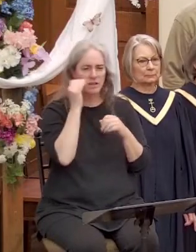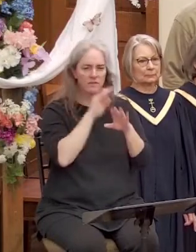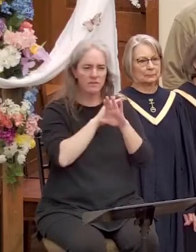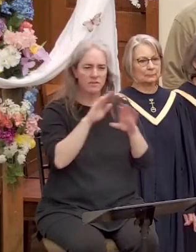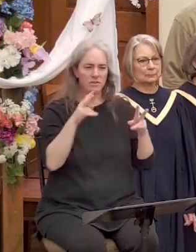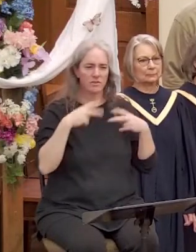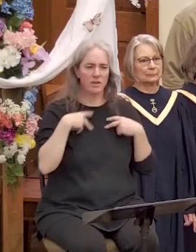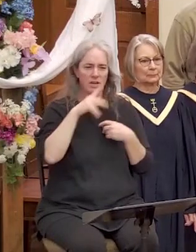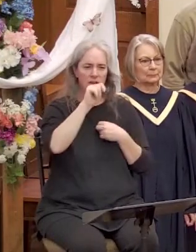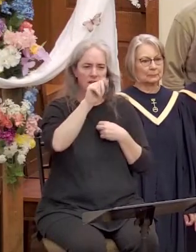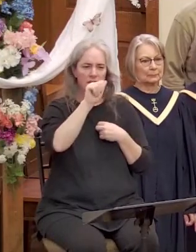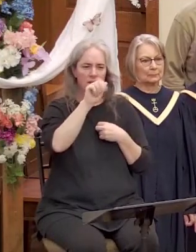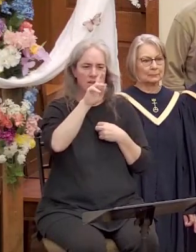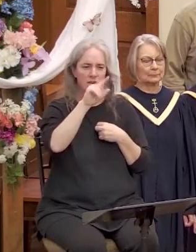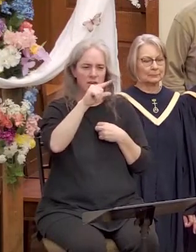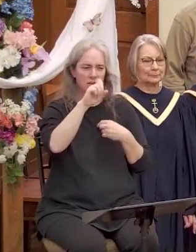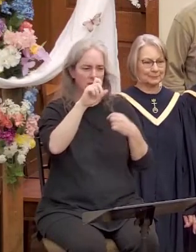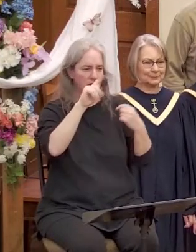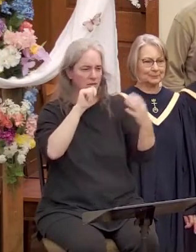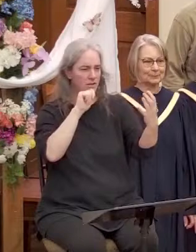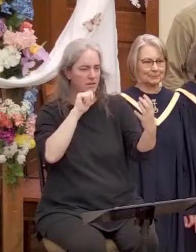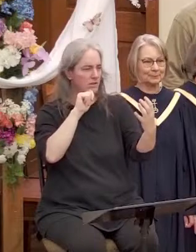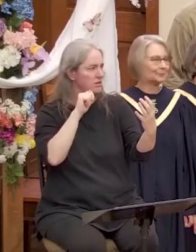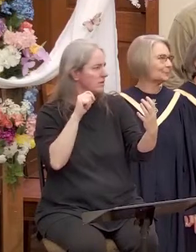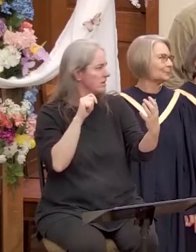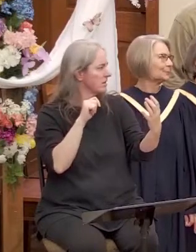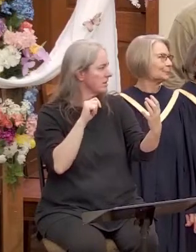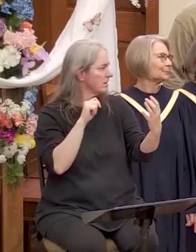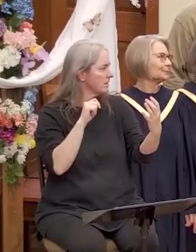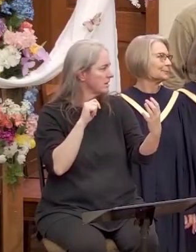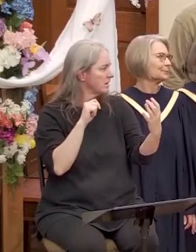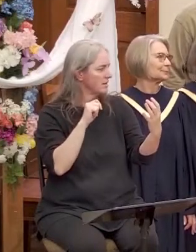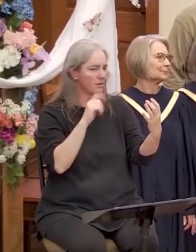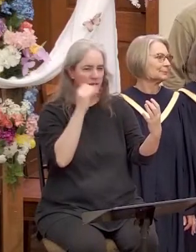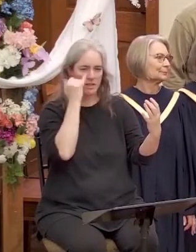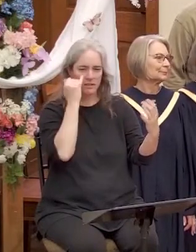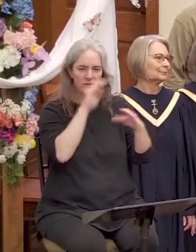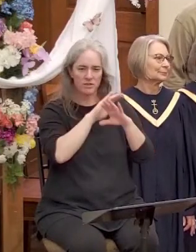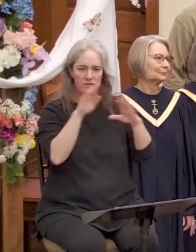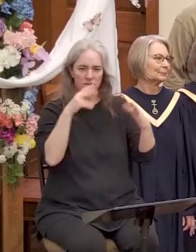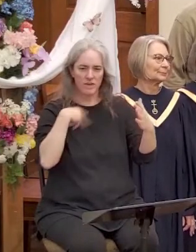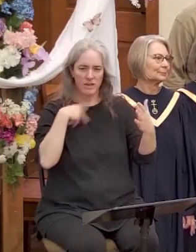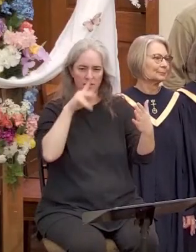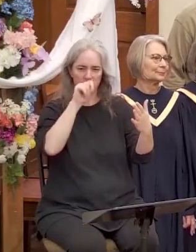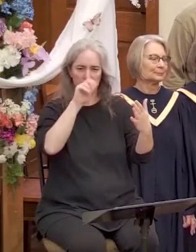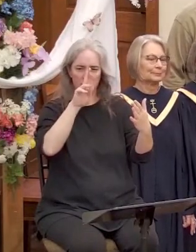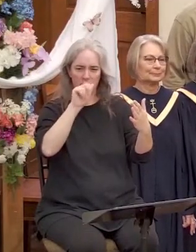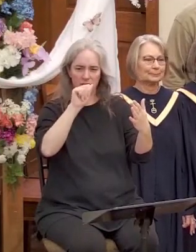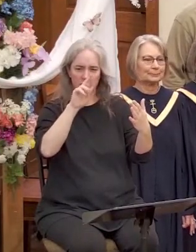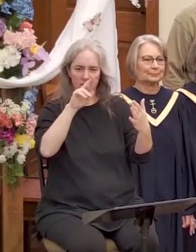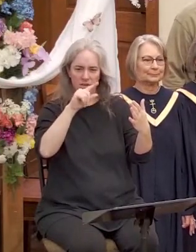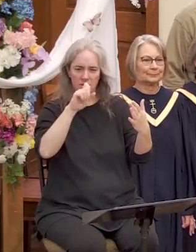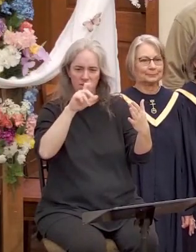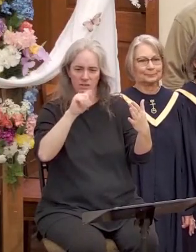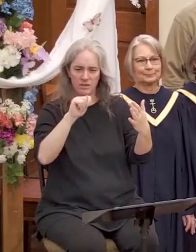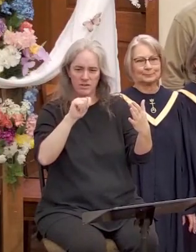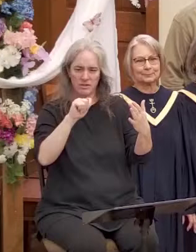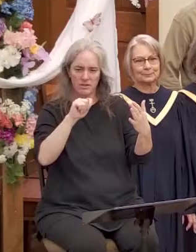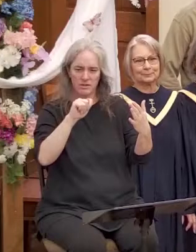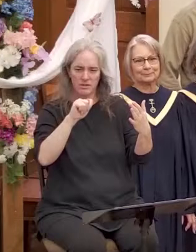target... Arlene. Say that again. If you don't have a target, you'll always hit it. There